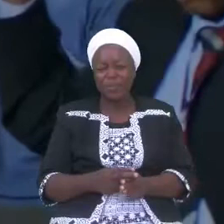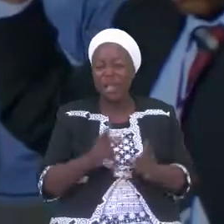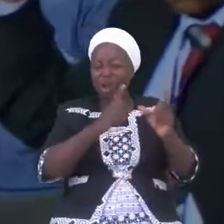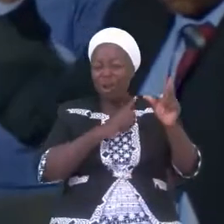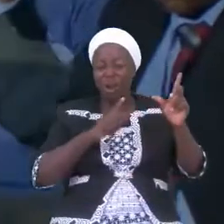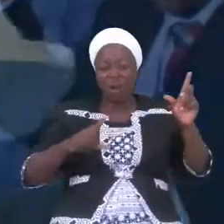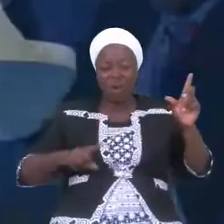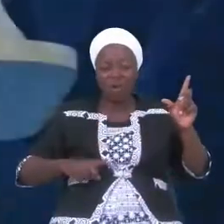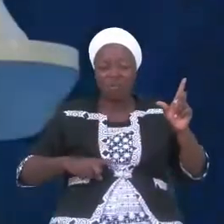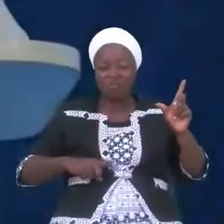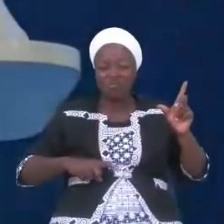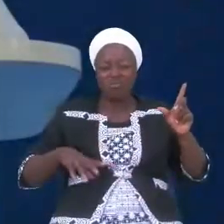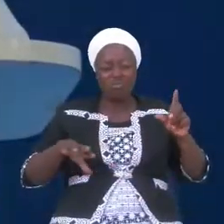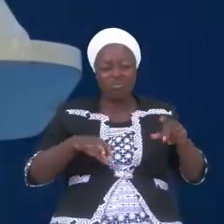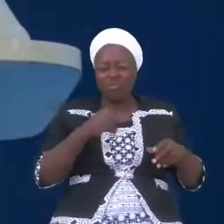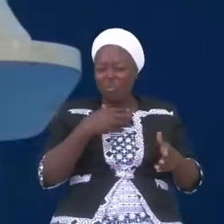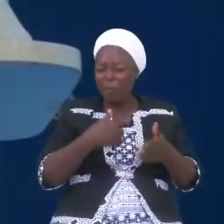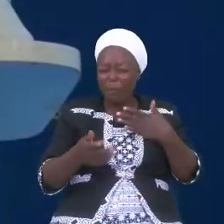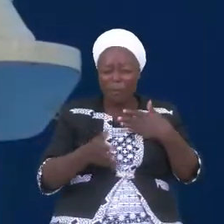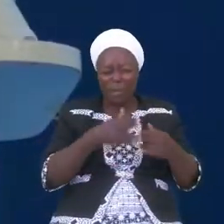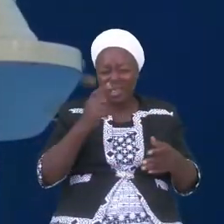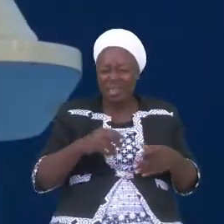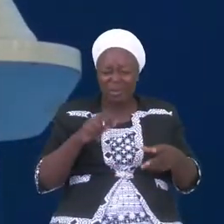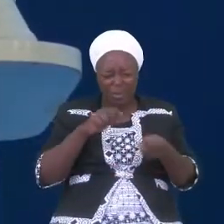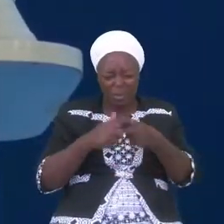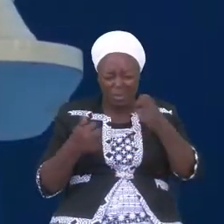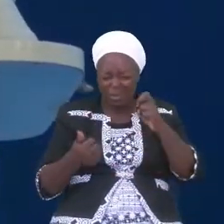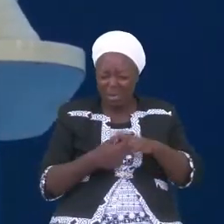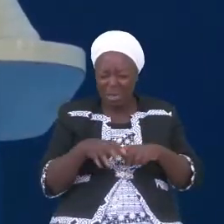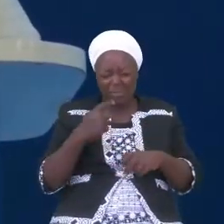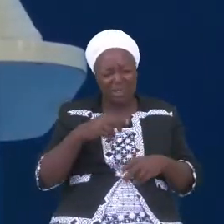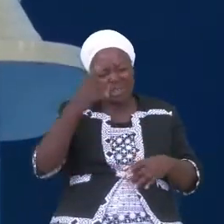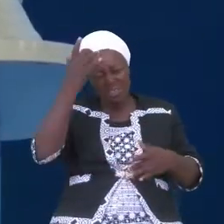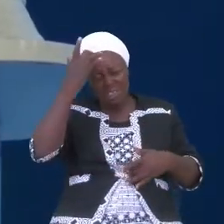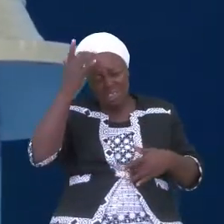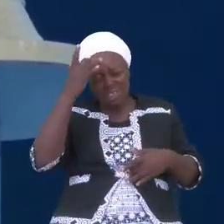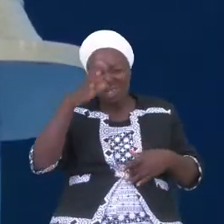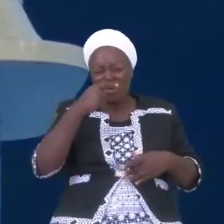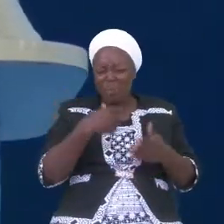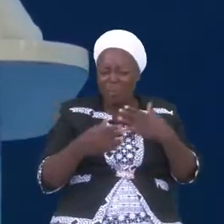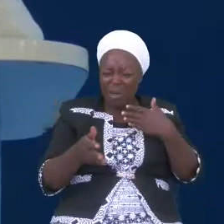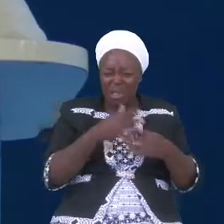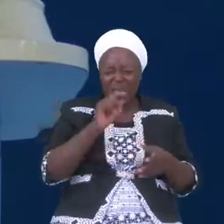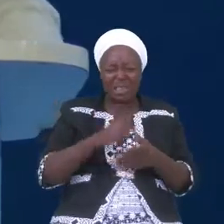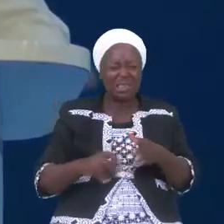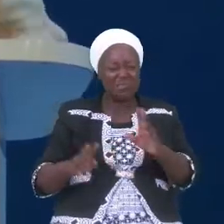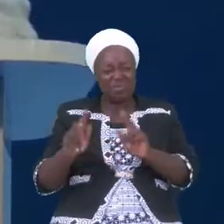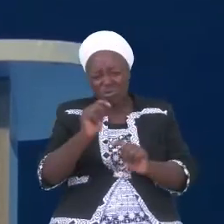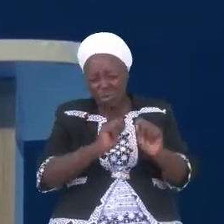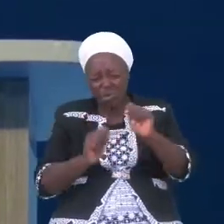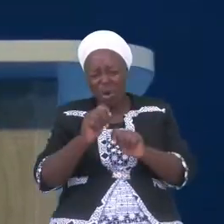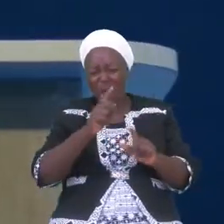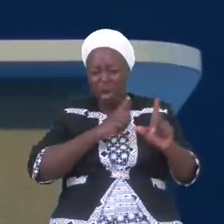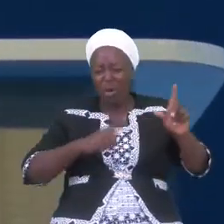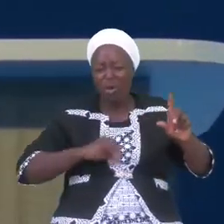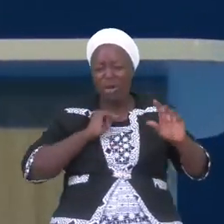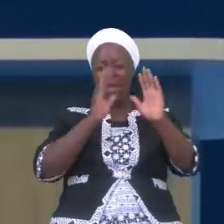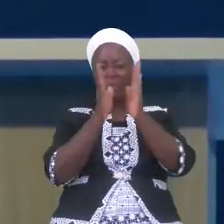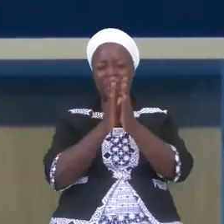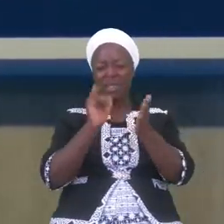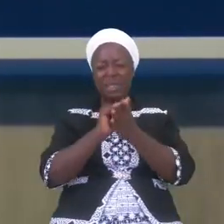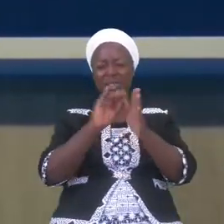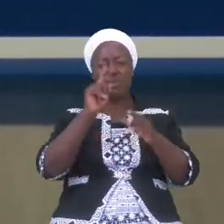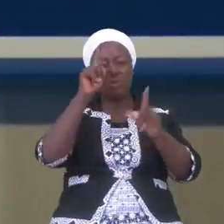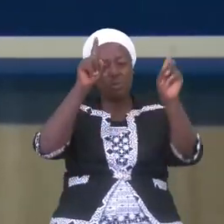Lord, whatever the challenge, whatever the sickness, whatever the infirmity, Lord, I pray you give